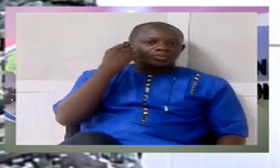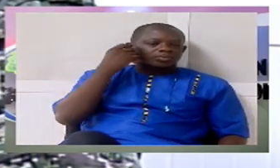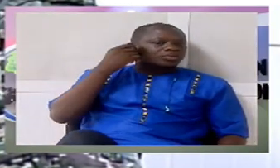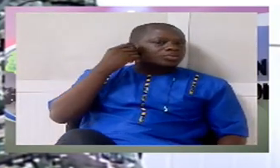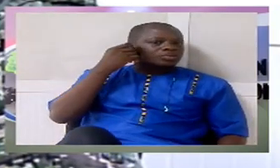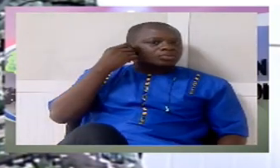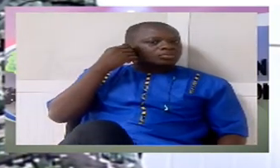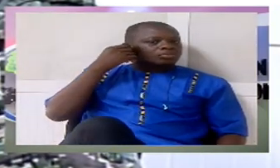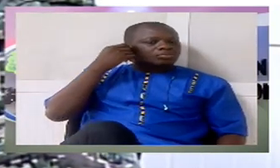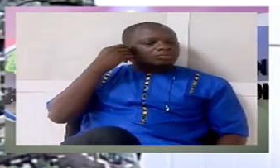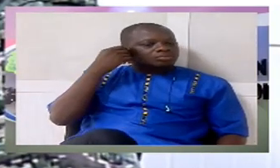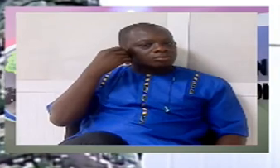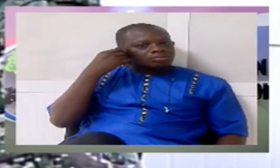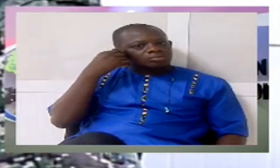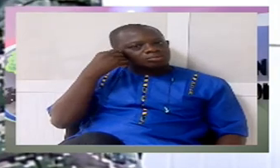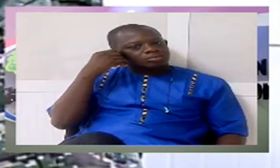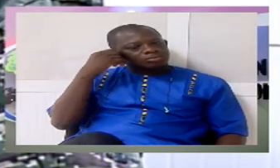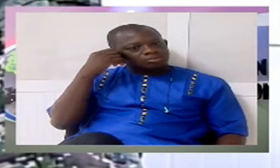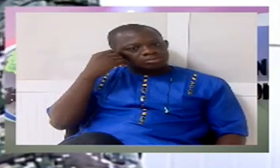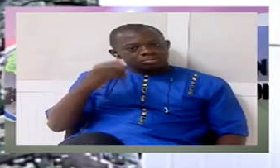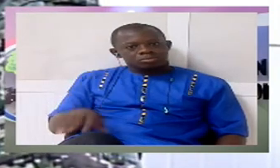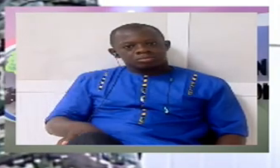bi dal ni mo daan faral di xew. Non ngeen ko daan defé.